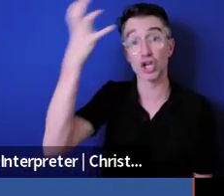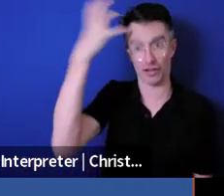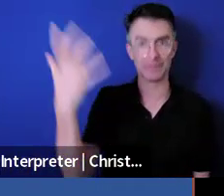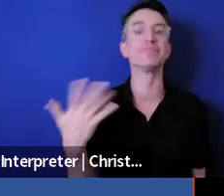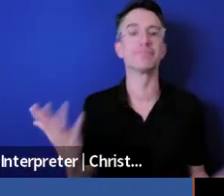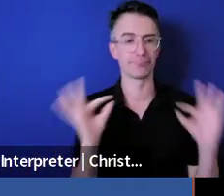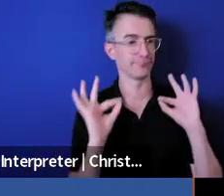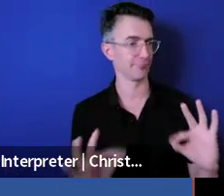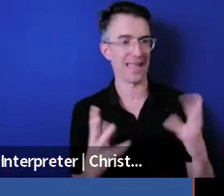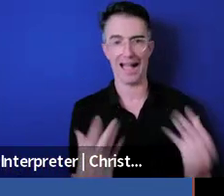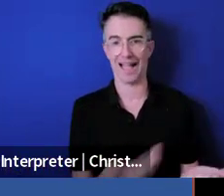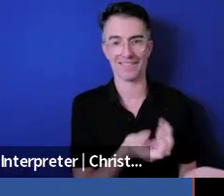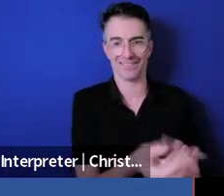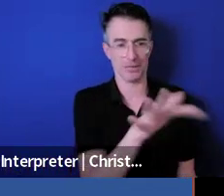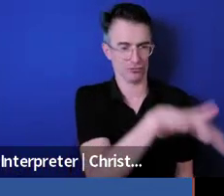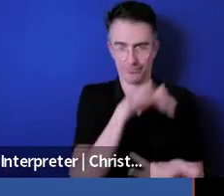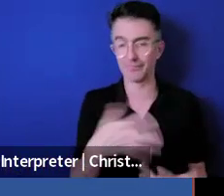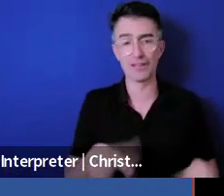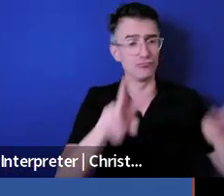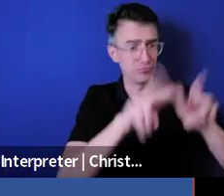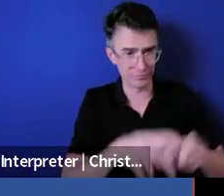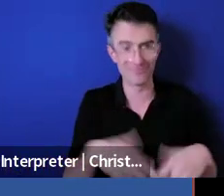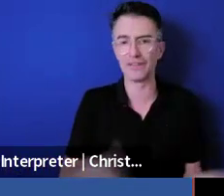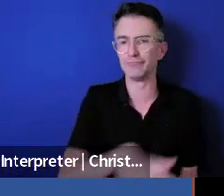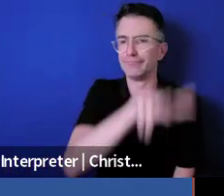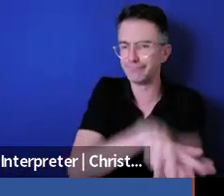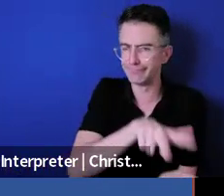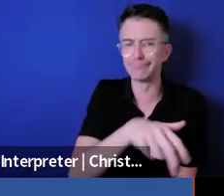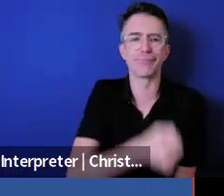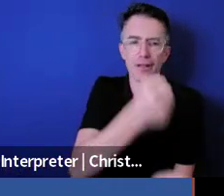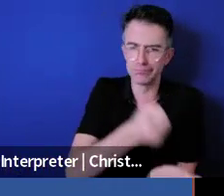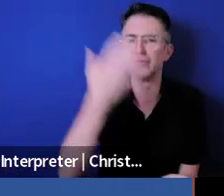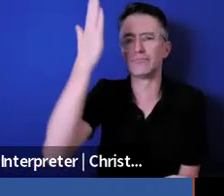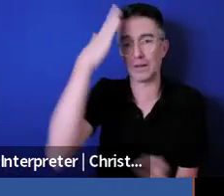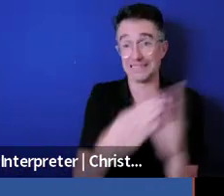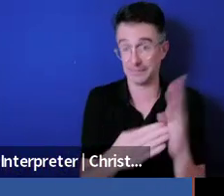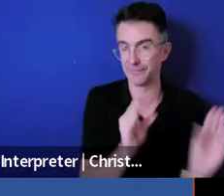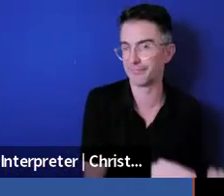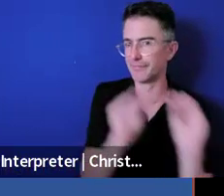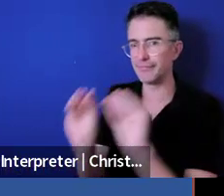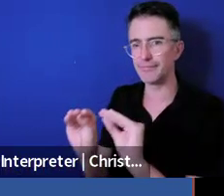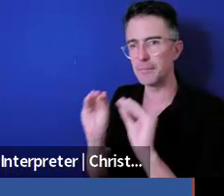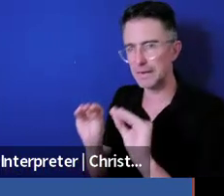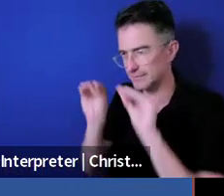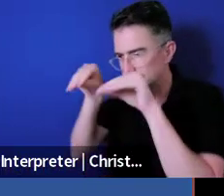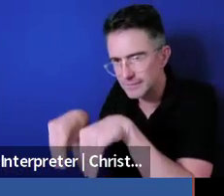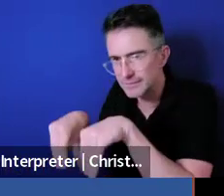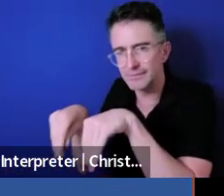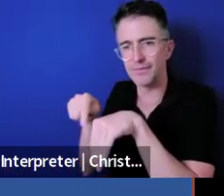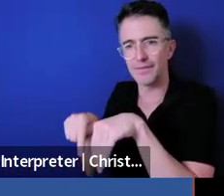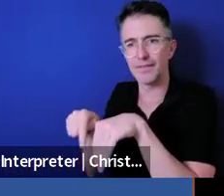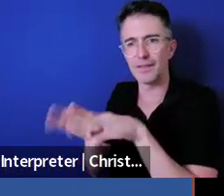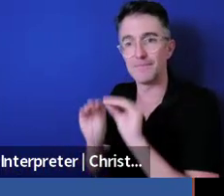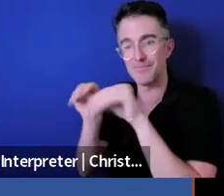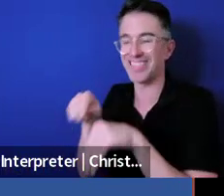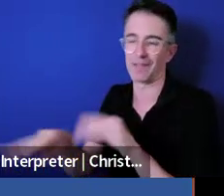who are in need of disability-specific social support. And that is for disability targeting and eligibility determination,